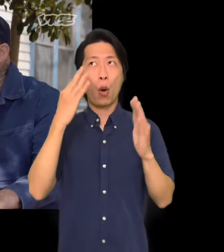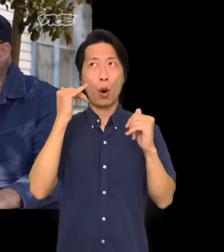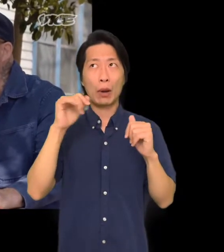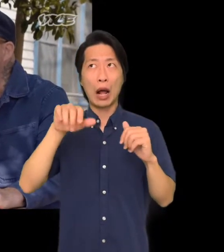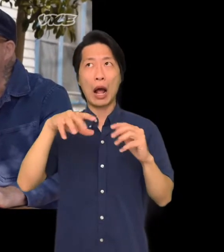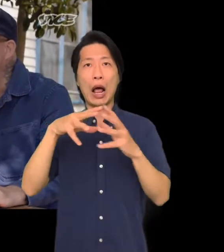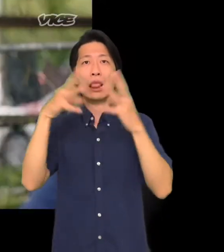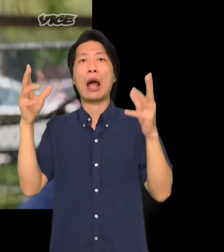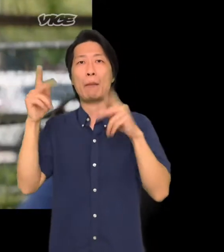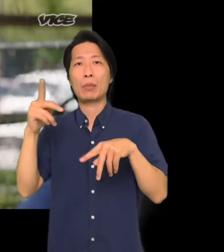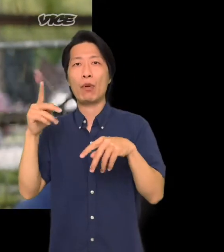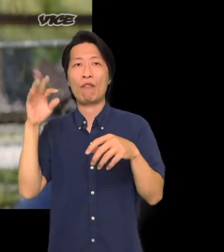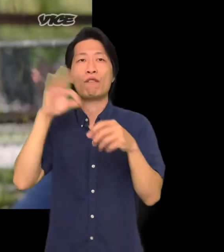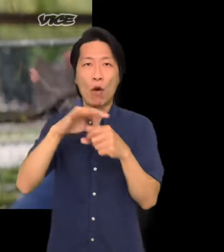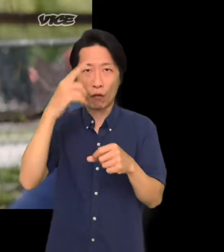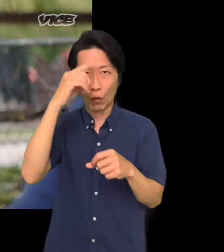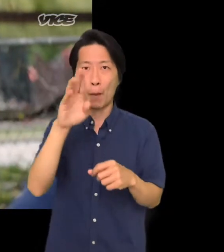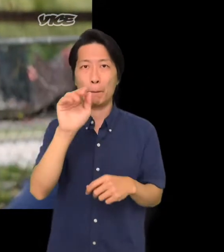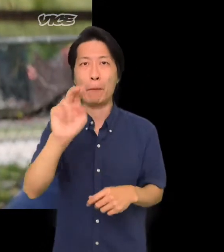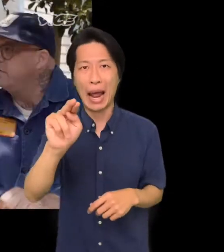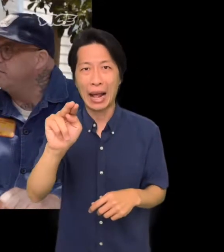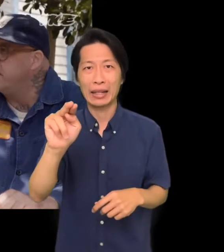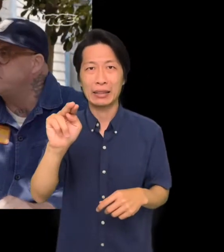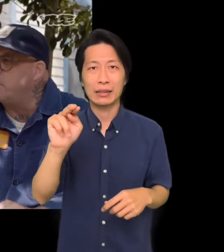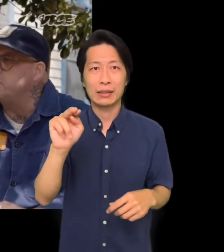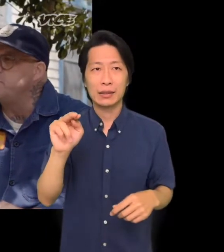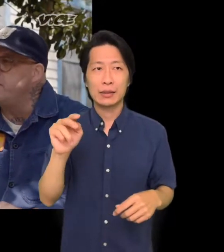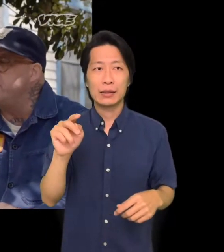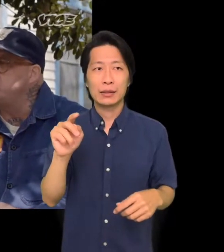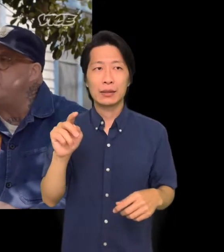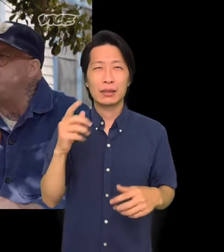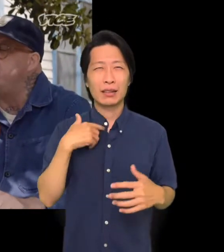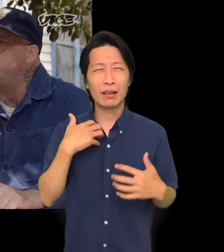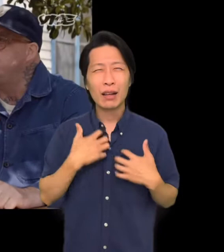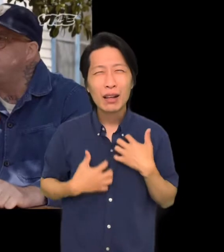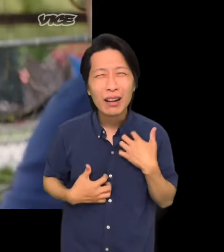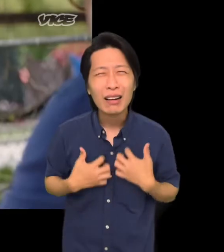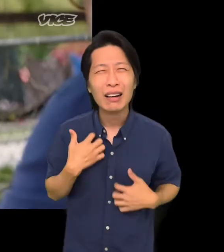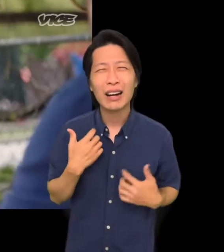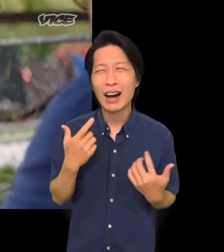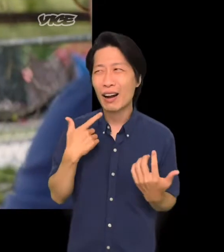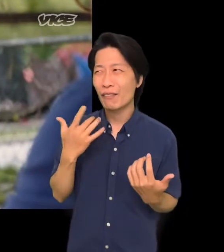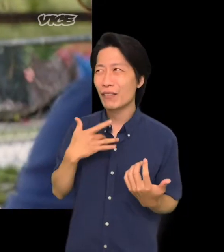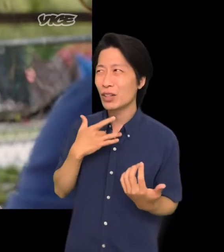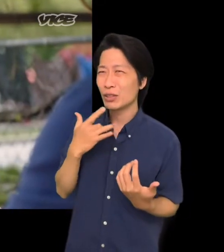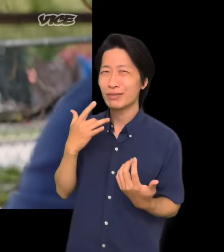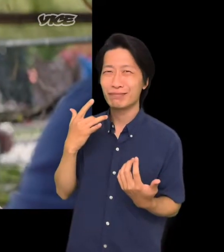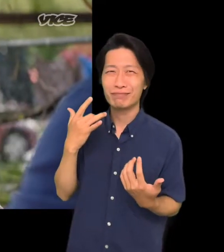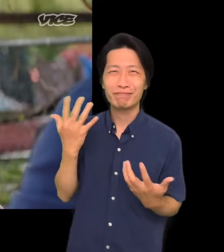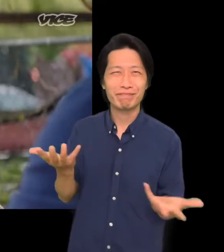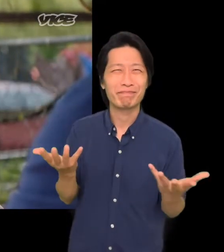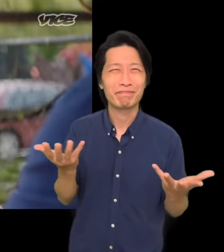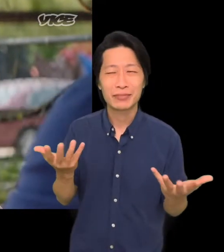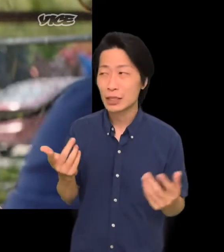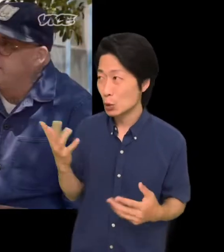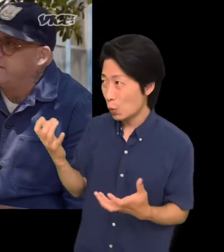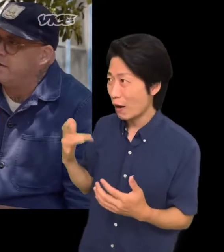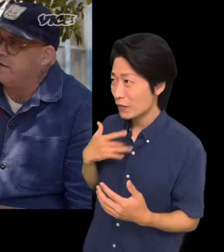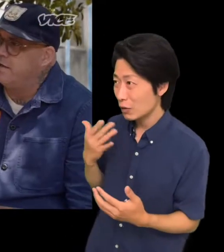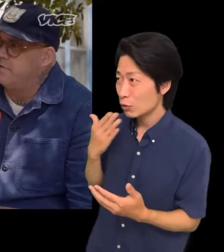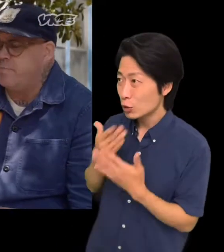people that vote for it. And that's weird to say. Like, it troubles me that I just said that. Because you want to feel good about how you vote, but you want it to go